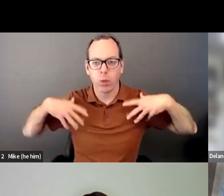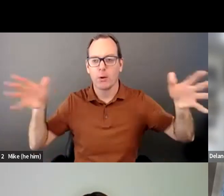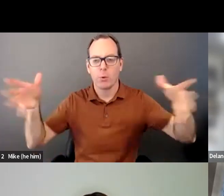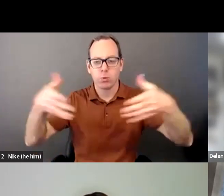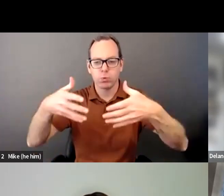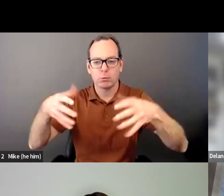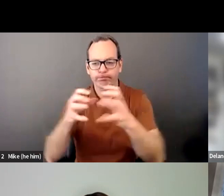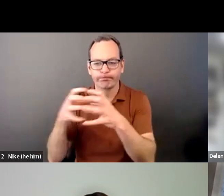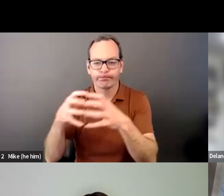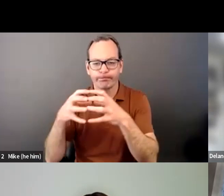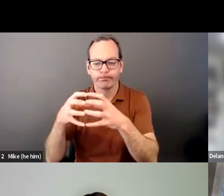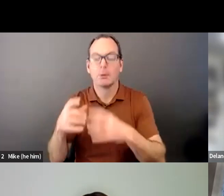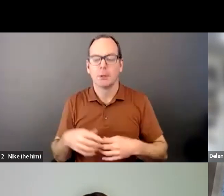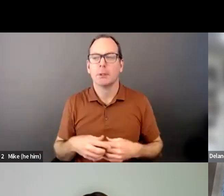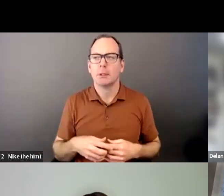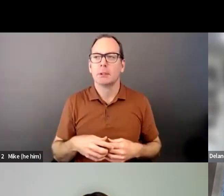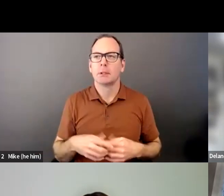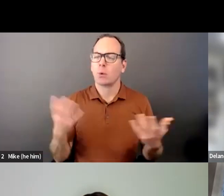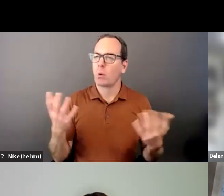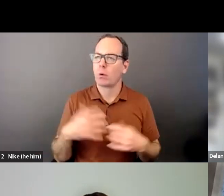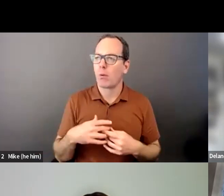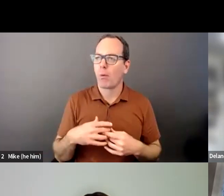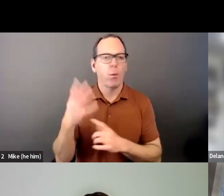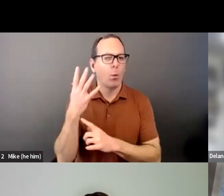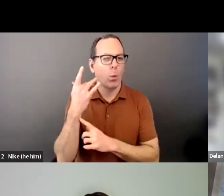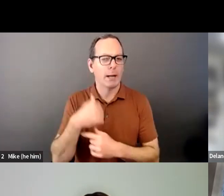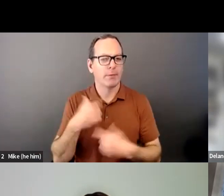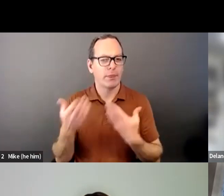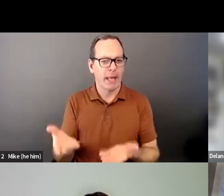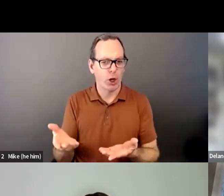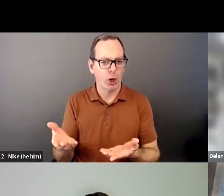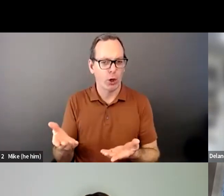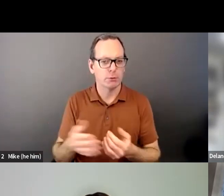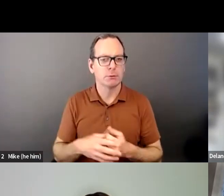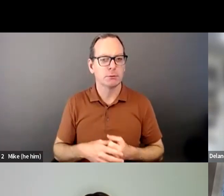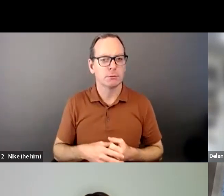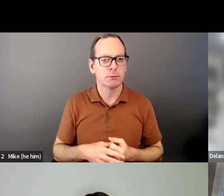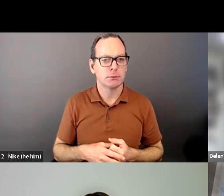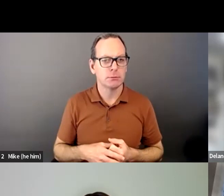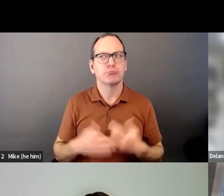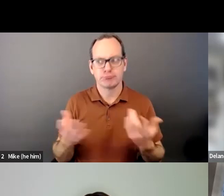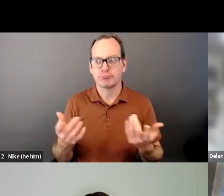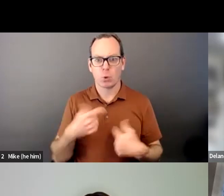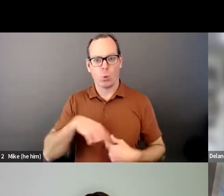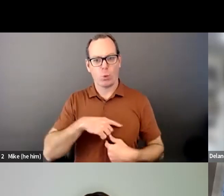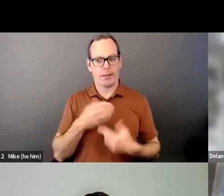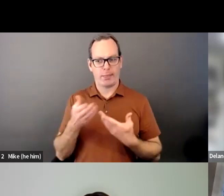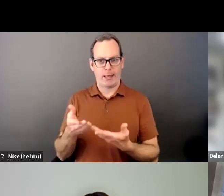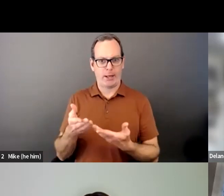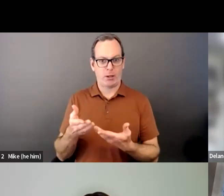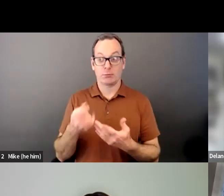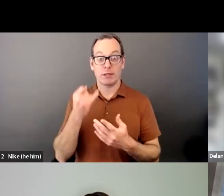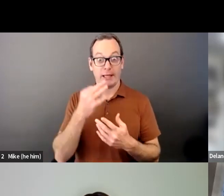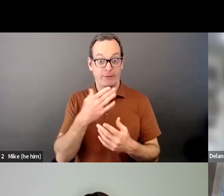there and what you can do for the community. And if you don't have that, then I think that really pulls back on the distrust. And a